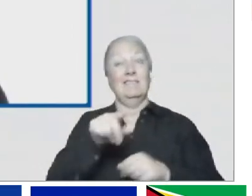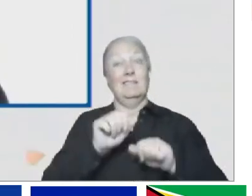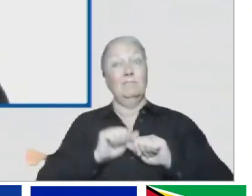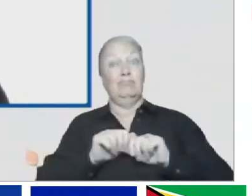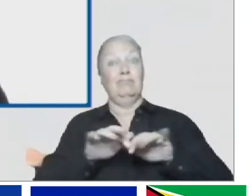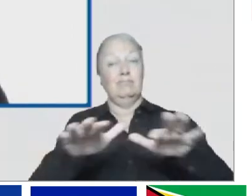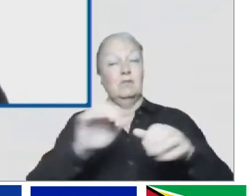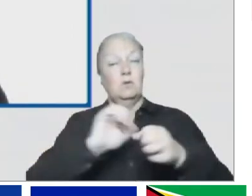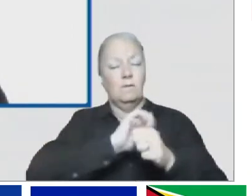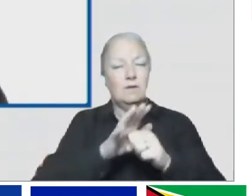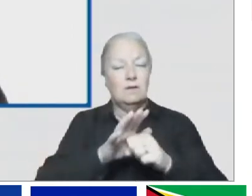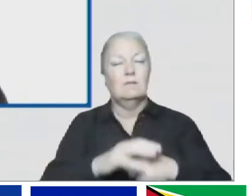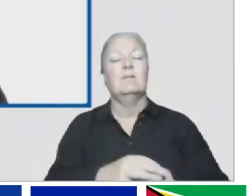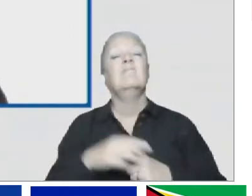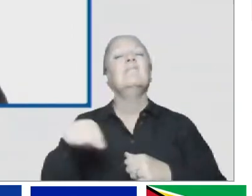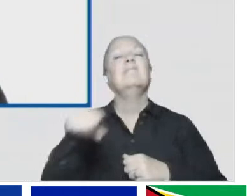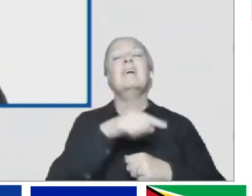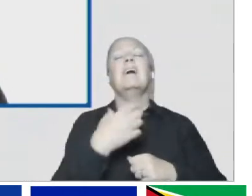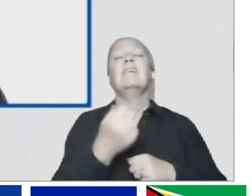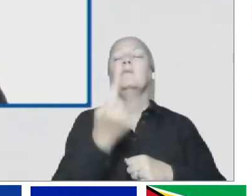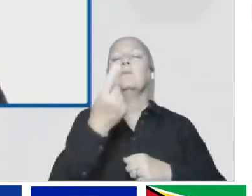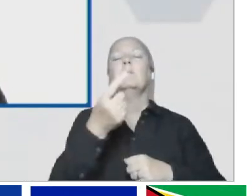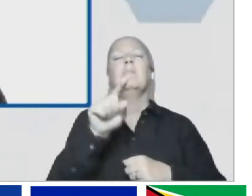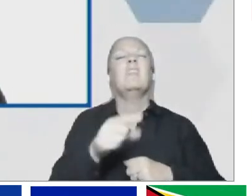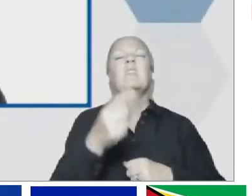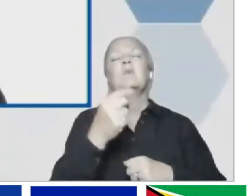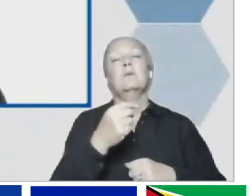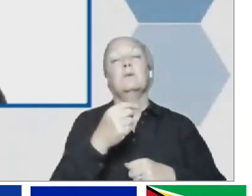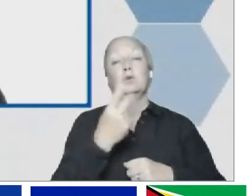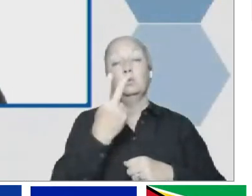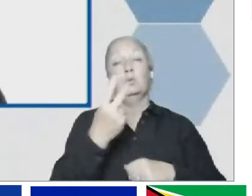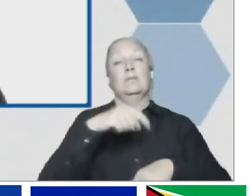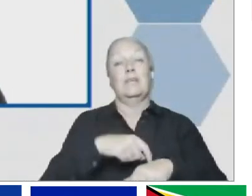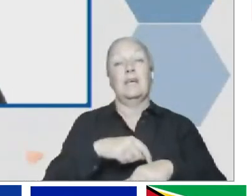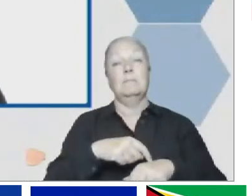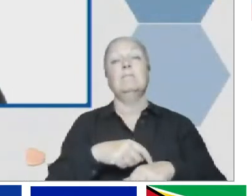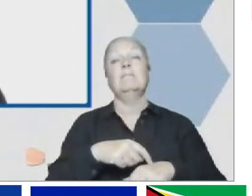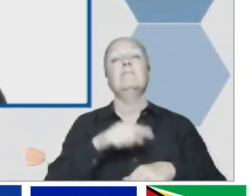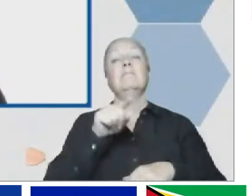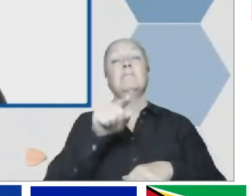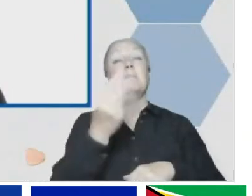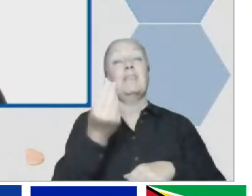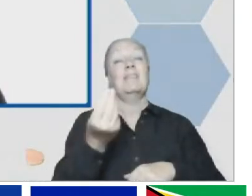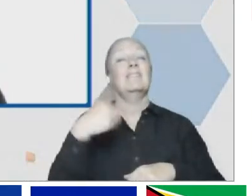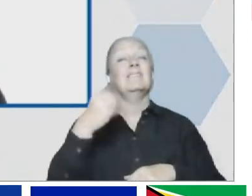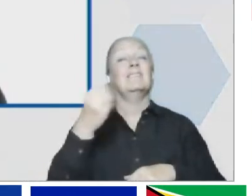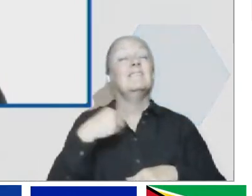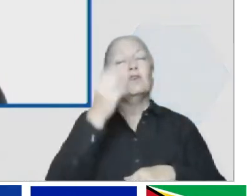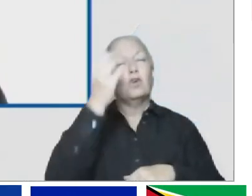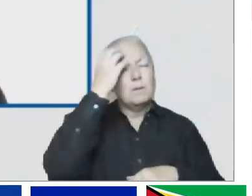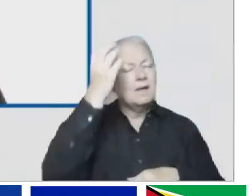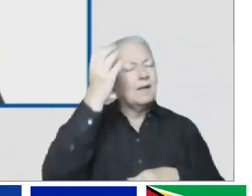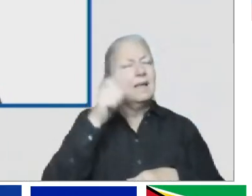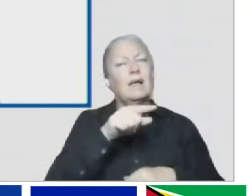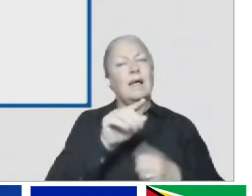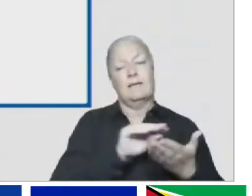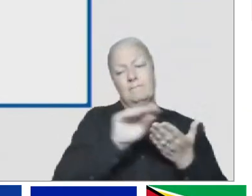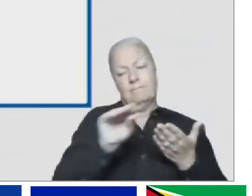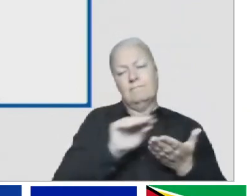payment received an additional bi-monthly grant, as well as food and care packages.